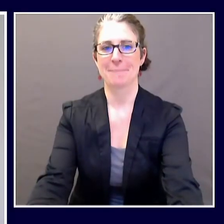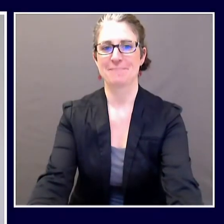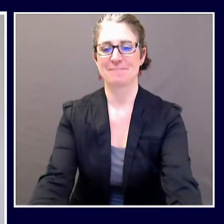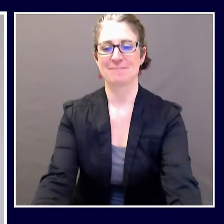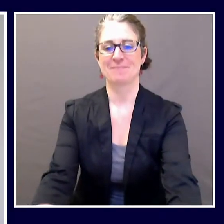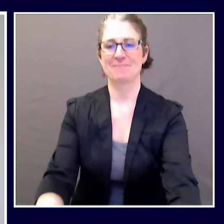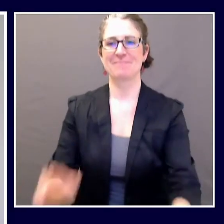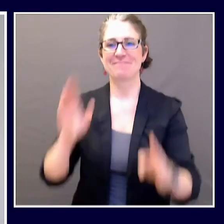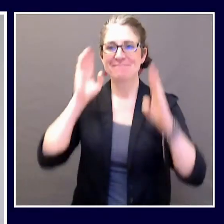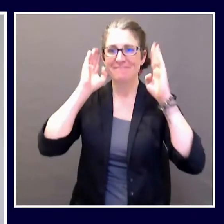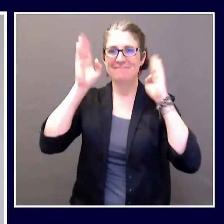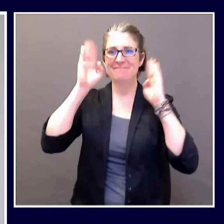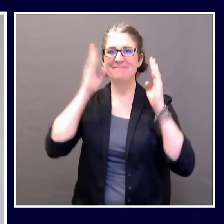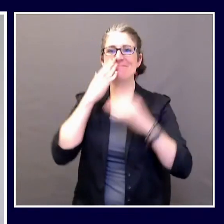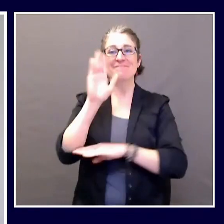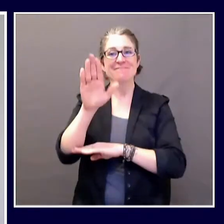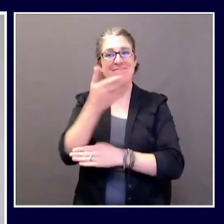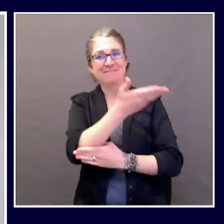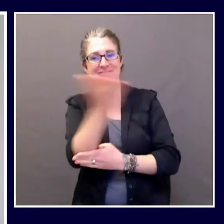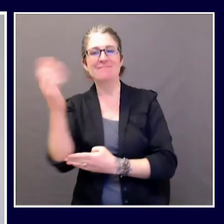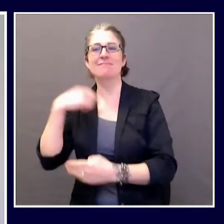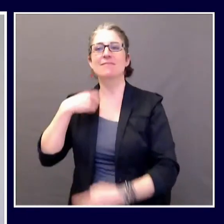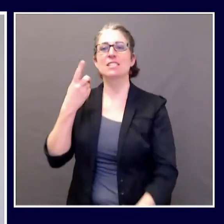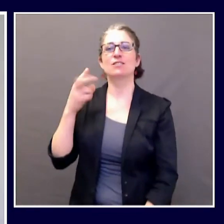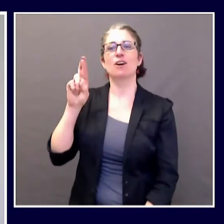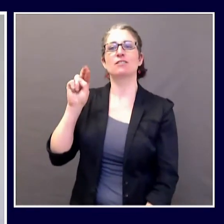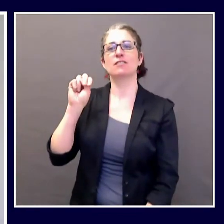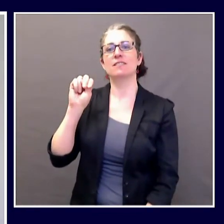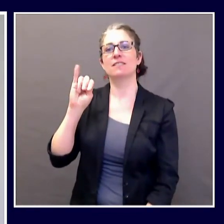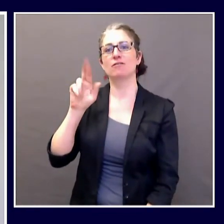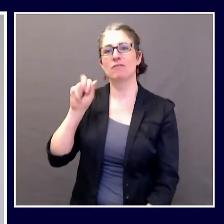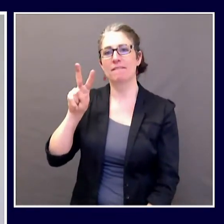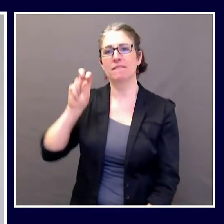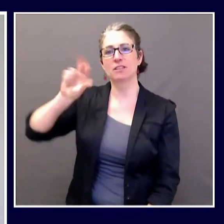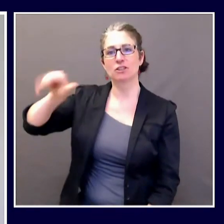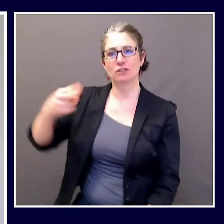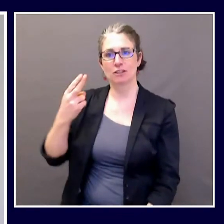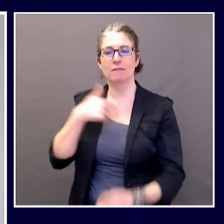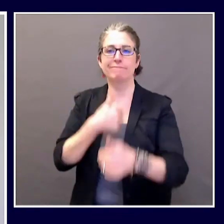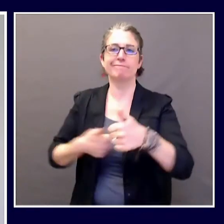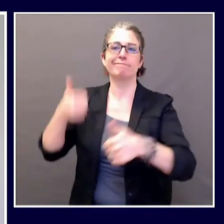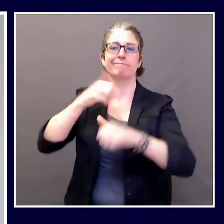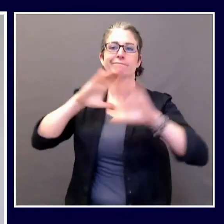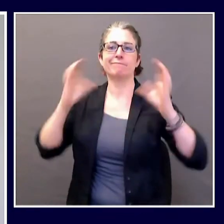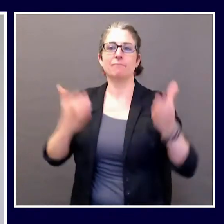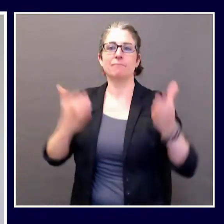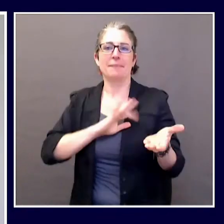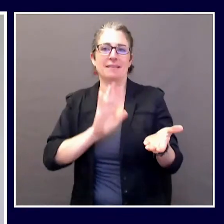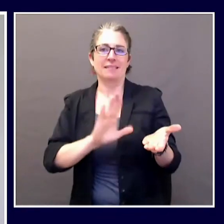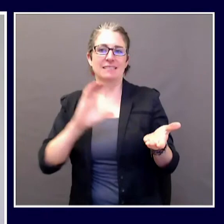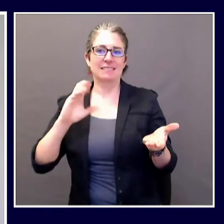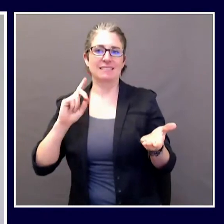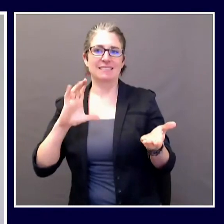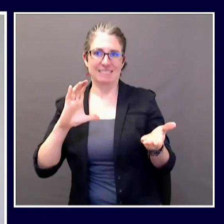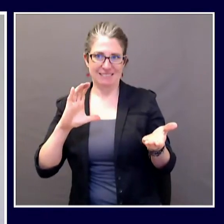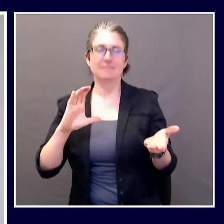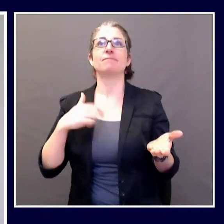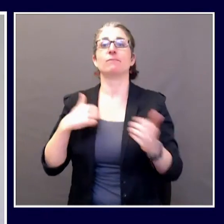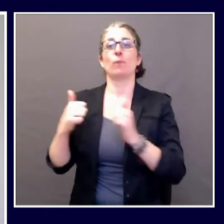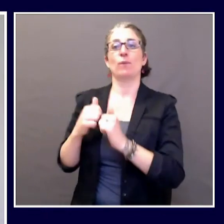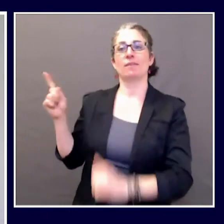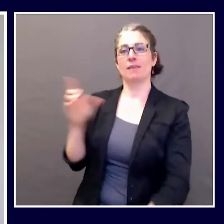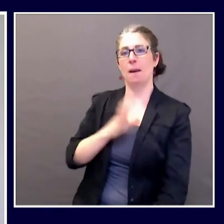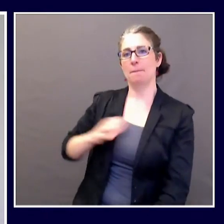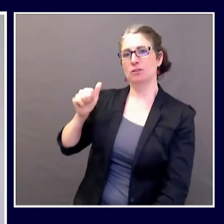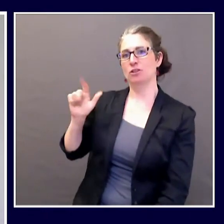Good afternoon, everyone. I'm Nirav Shah, the Director of Maine Center for Disease Control and Prevention. And I'm joined this afternoon by Commissioner Jean